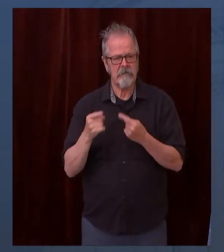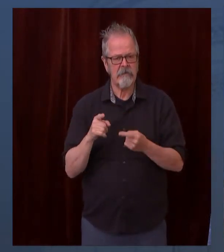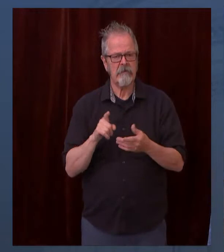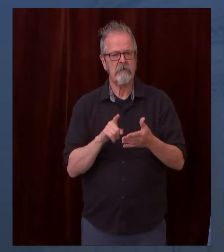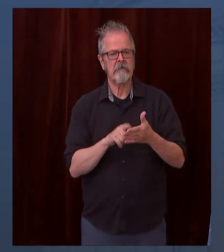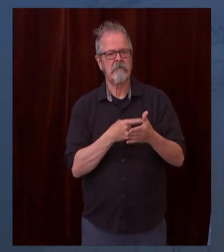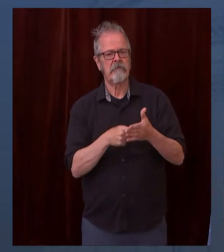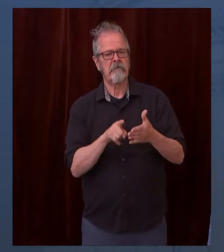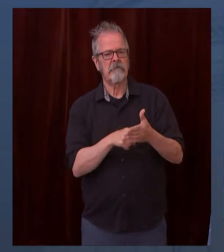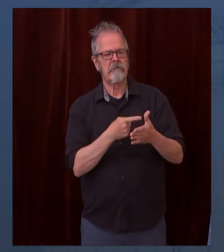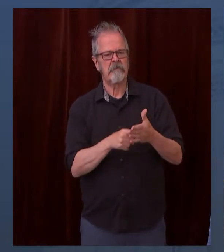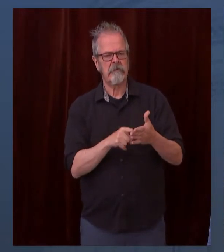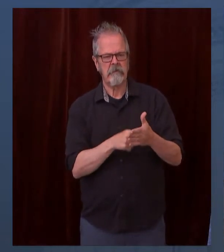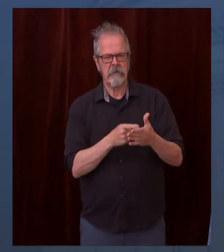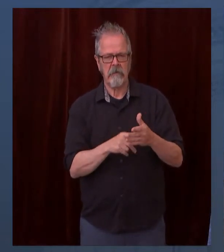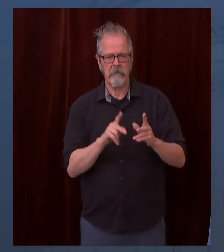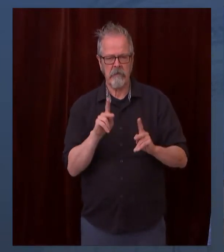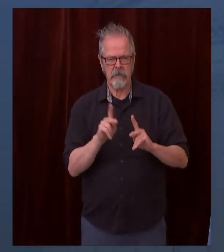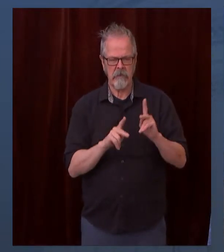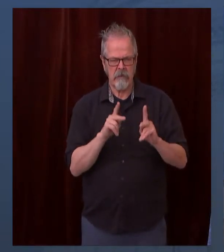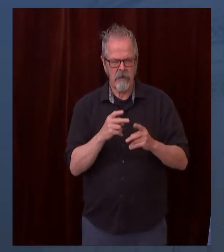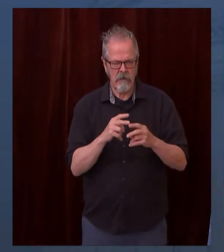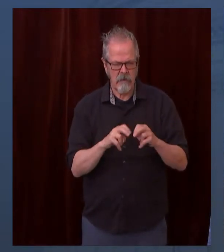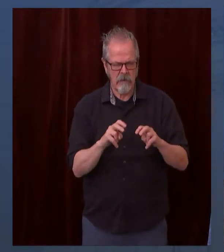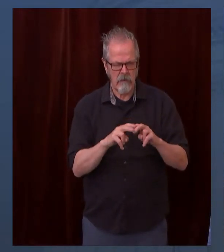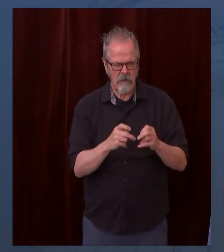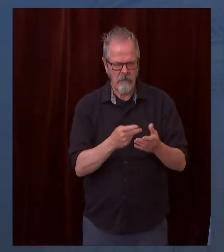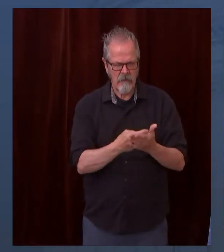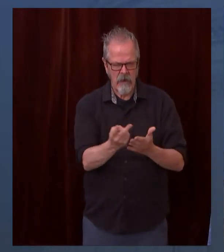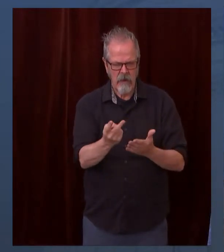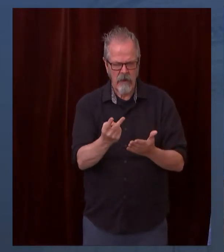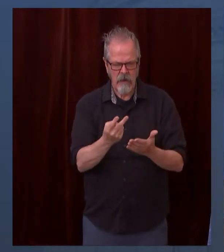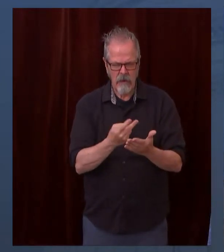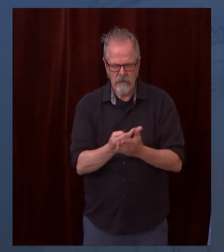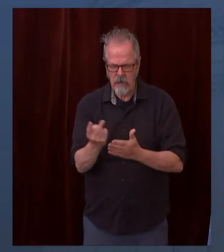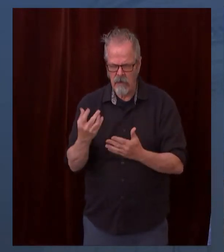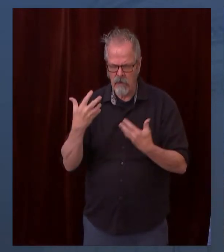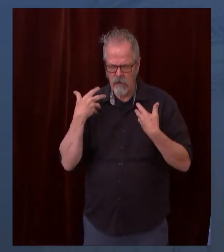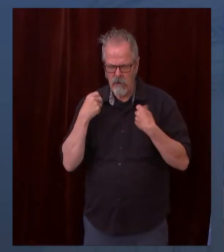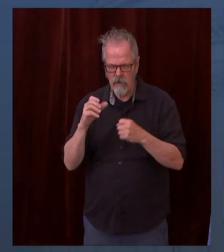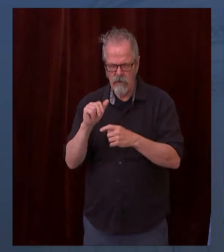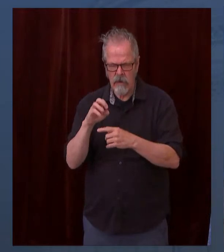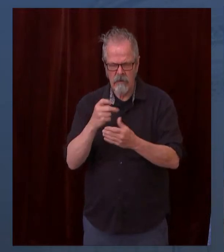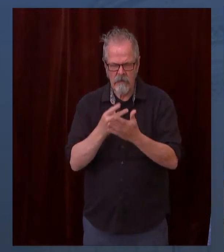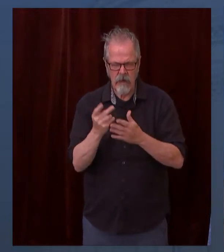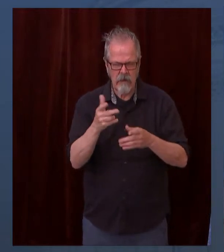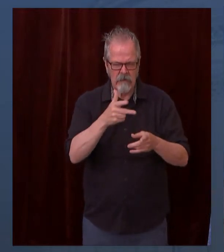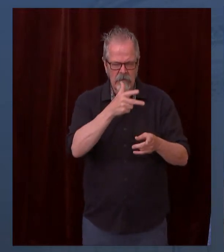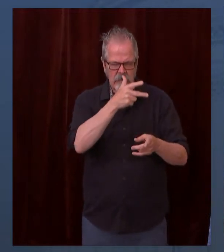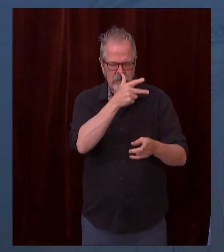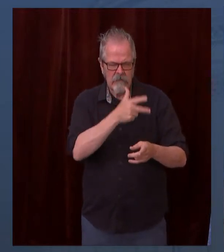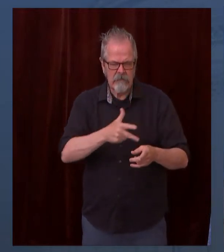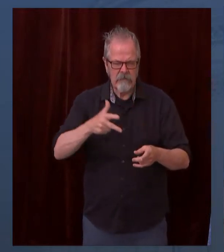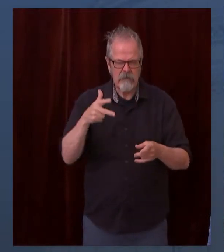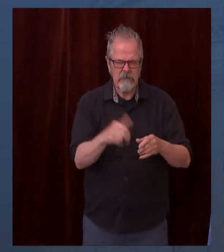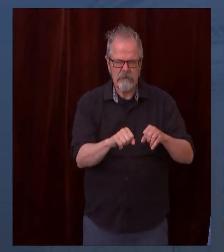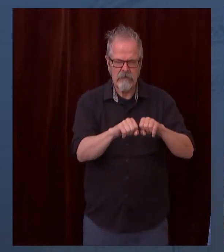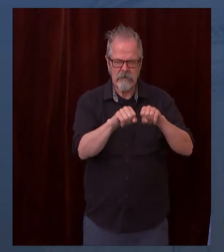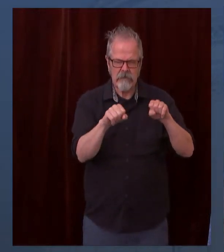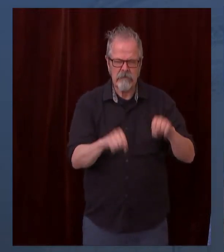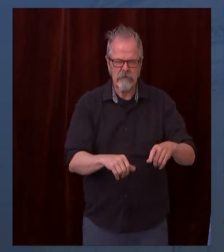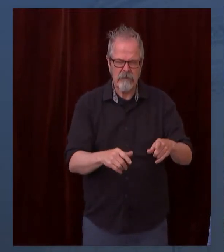breakdowns and failures in healthcare, including really terrible failures with people who have